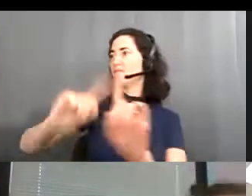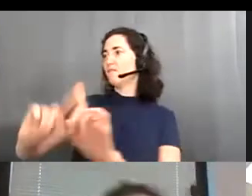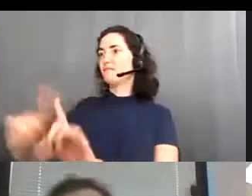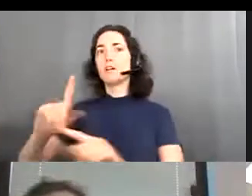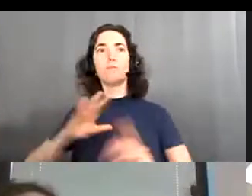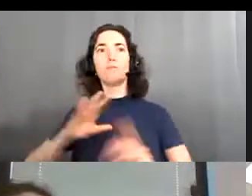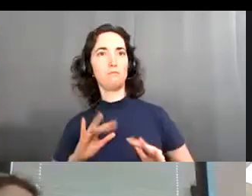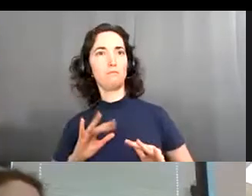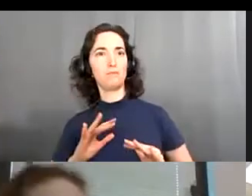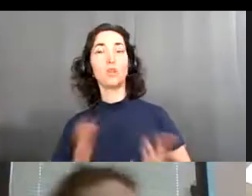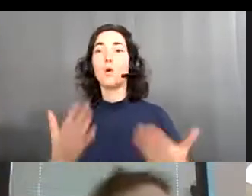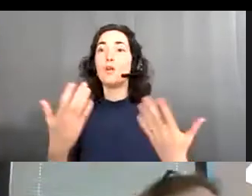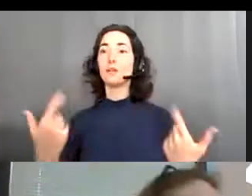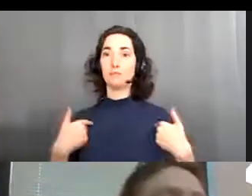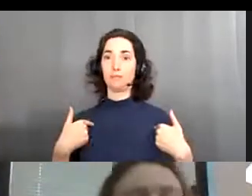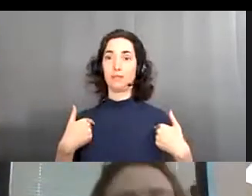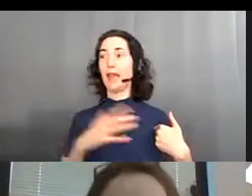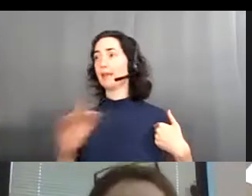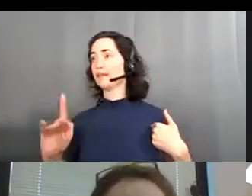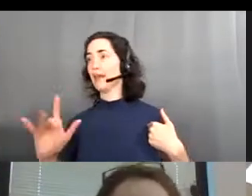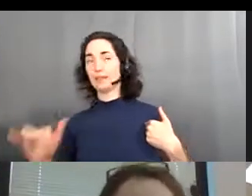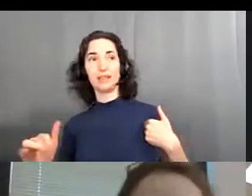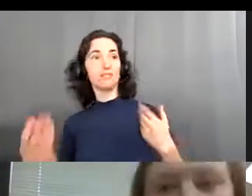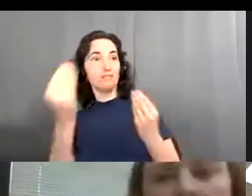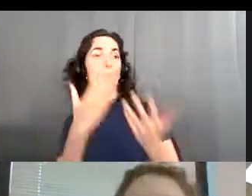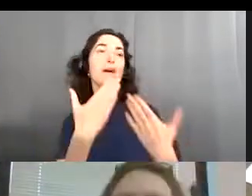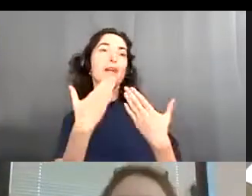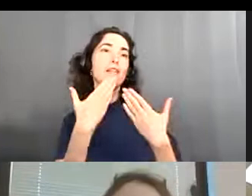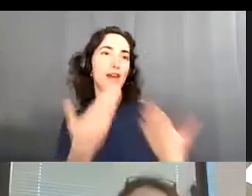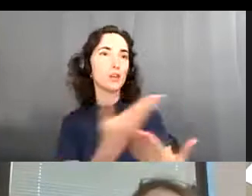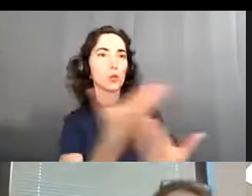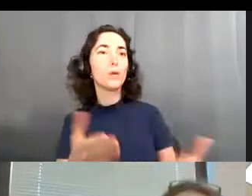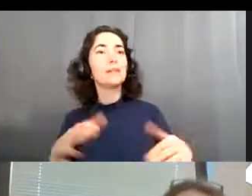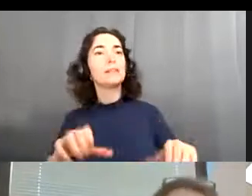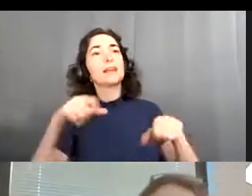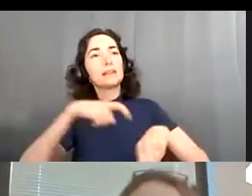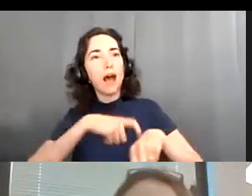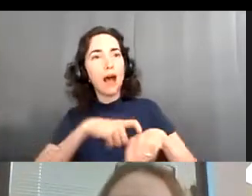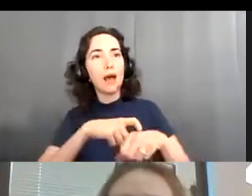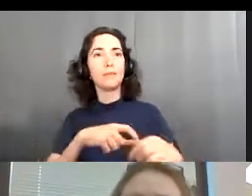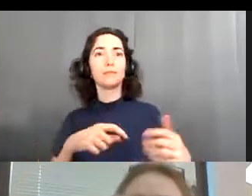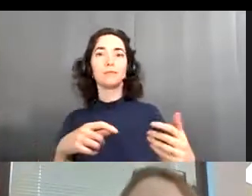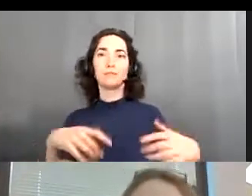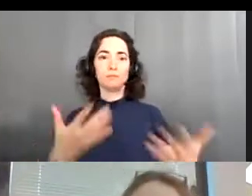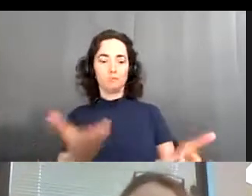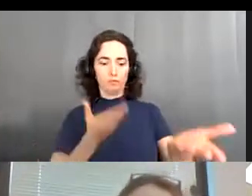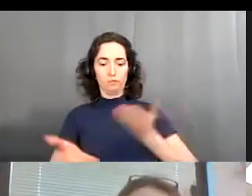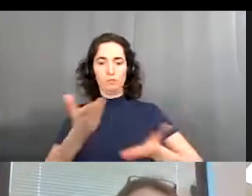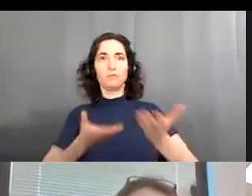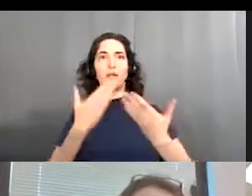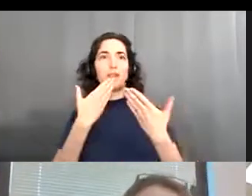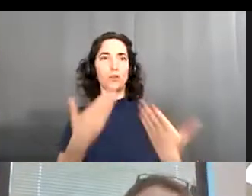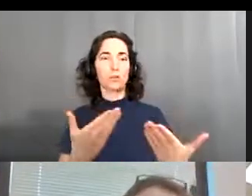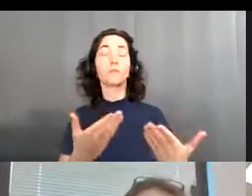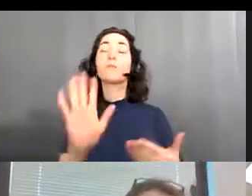on behalf of Kelly and I, we want to thank you for taking the time to introduce these to us. I think the difficult part